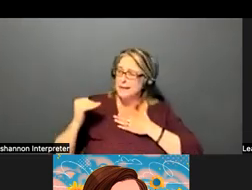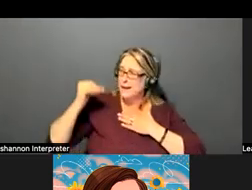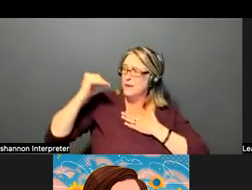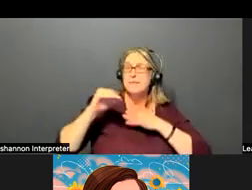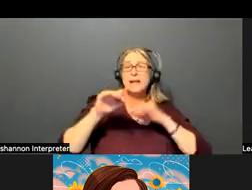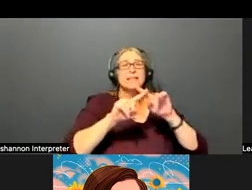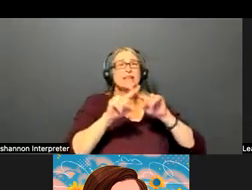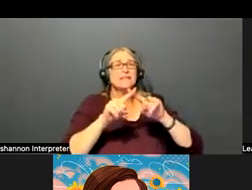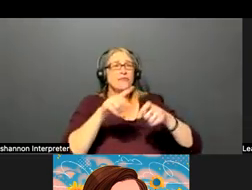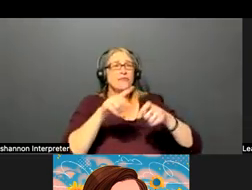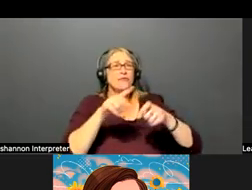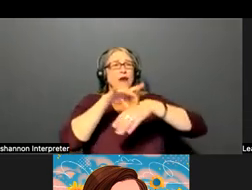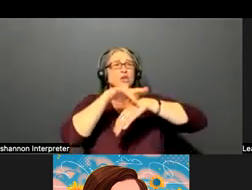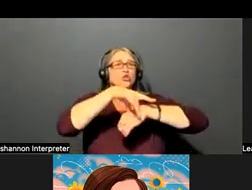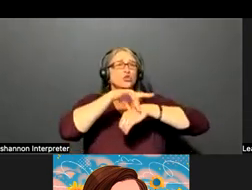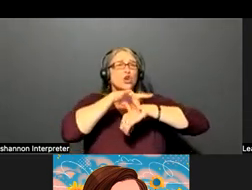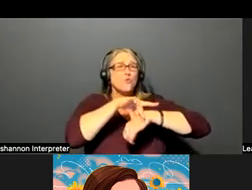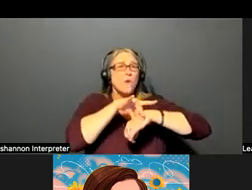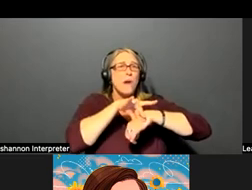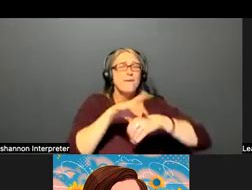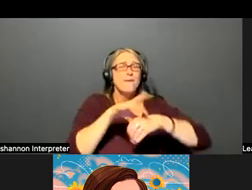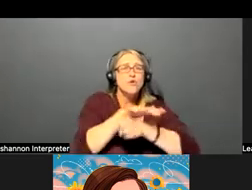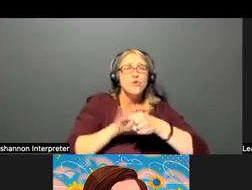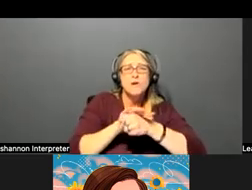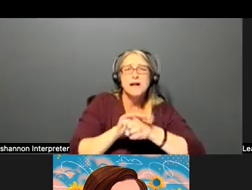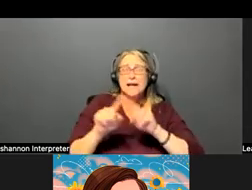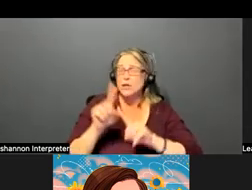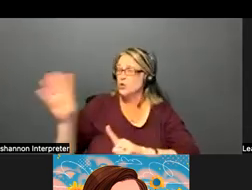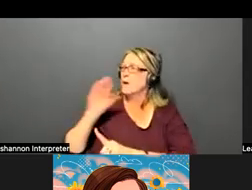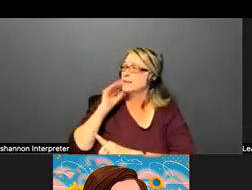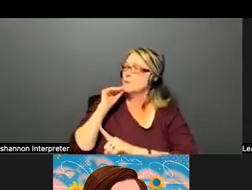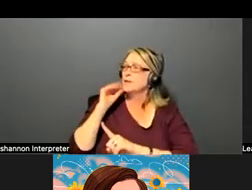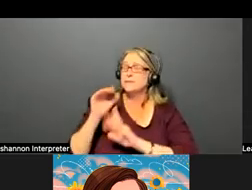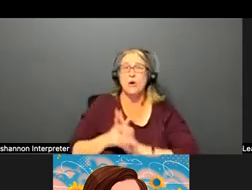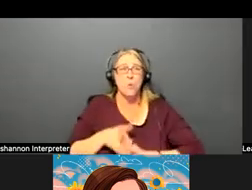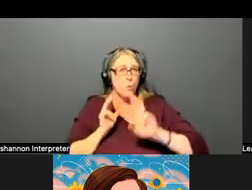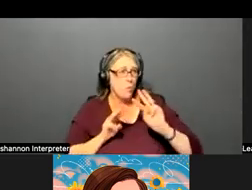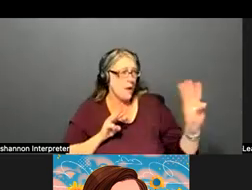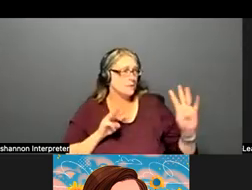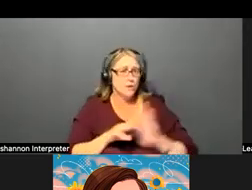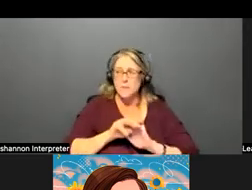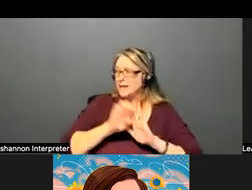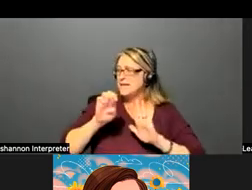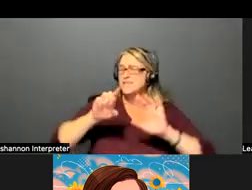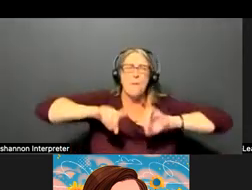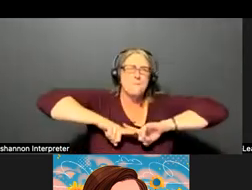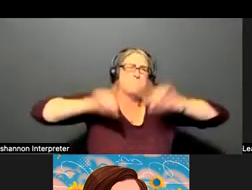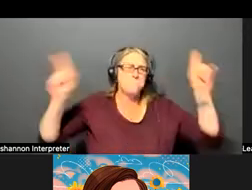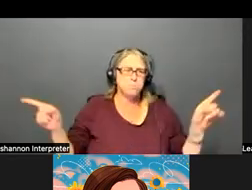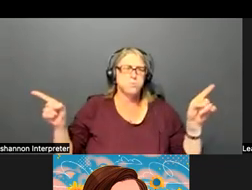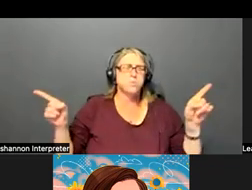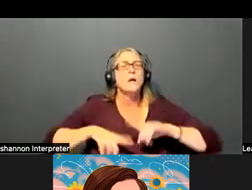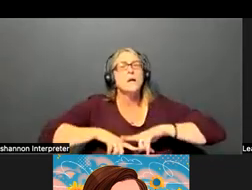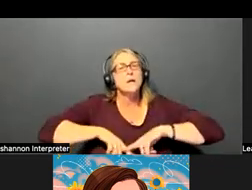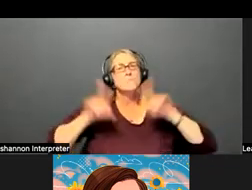different geographical location, like your experience versus living on the West Coast versus the East Coast is completely different, and